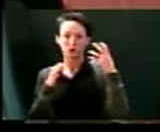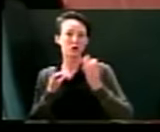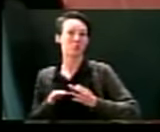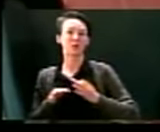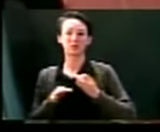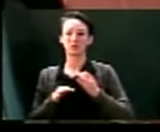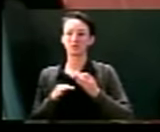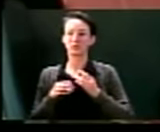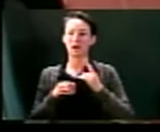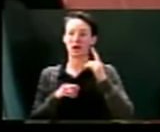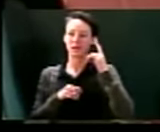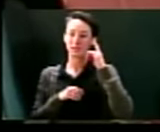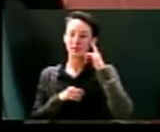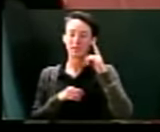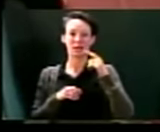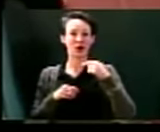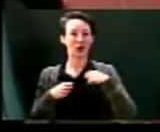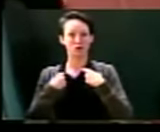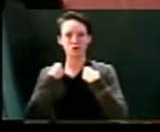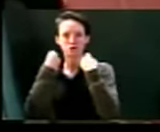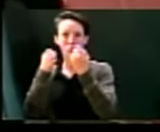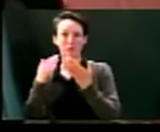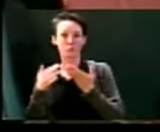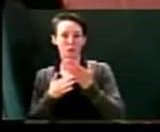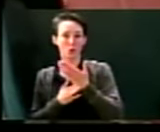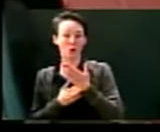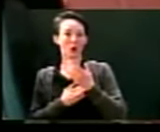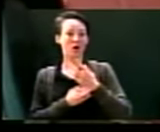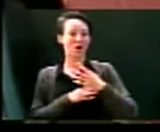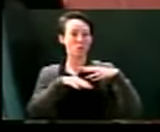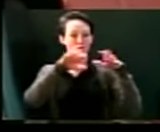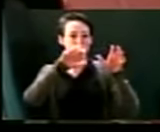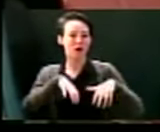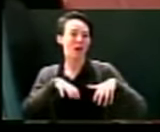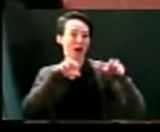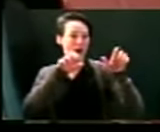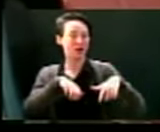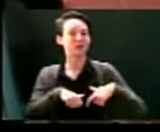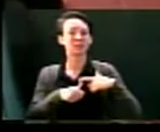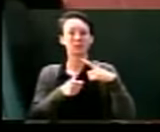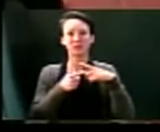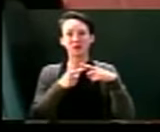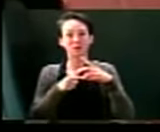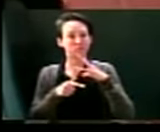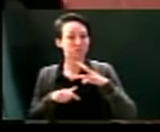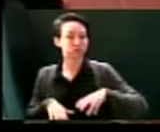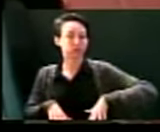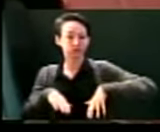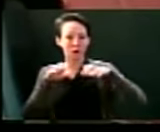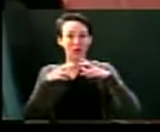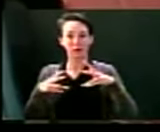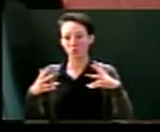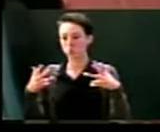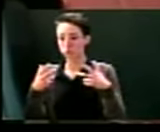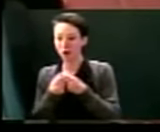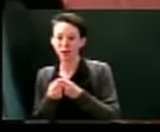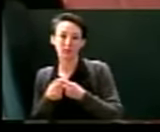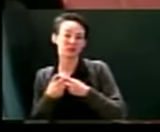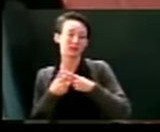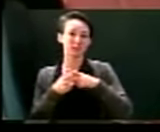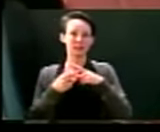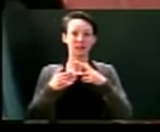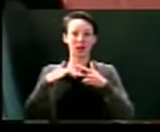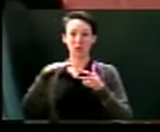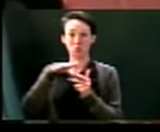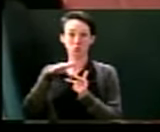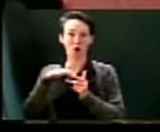of the century, a flood, a couple of wrecks, and I parked in the wrong garage. And that, so, but it's here, and I'm